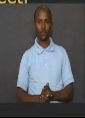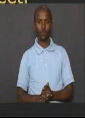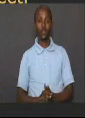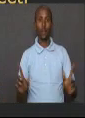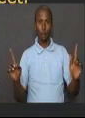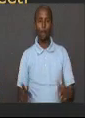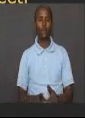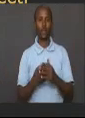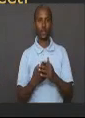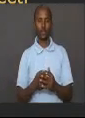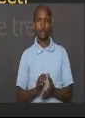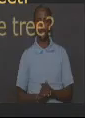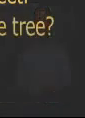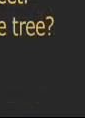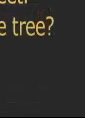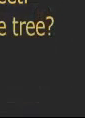Begin.